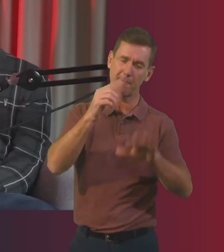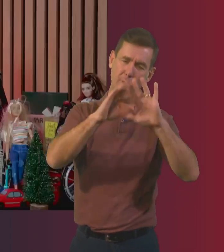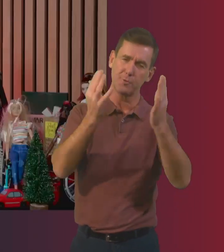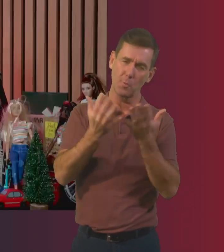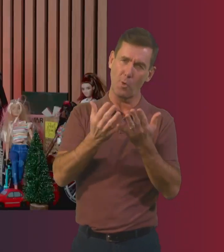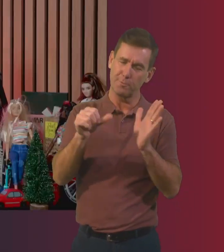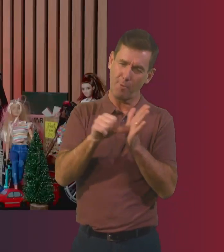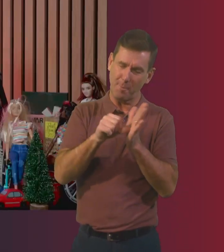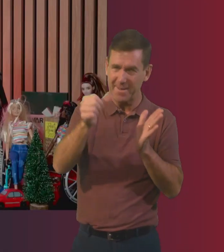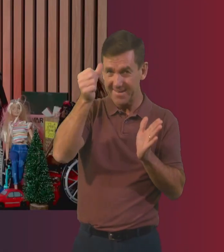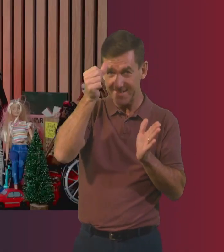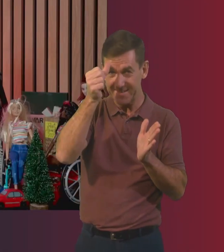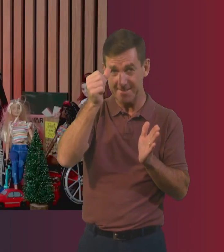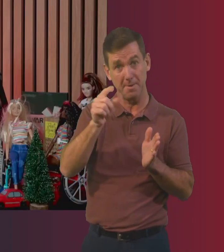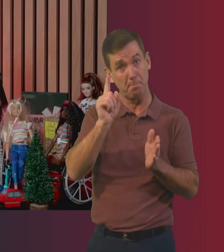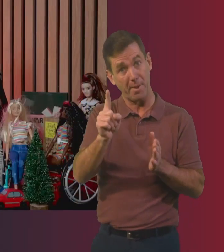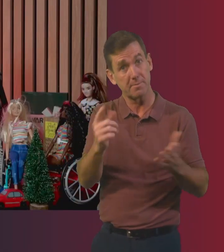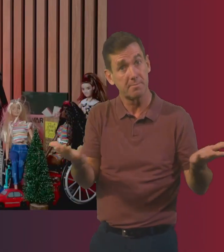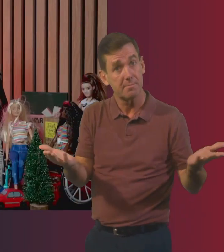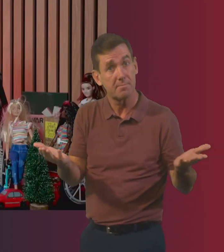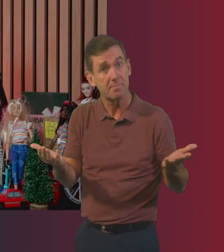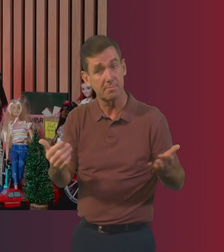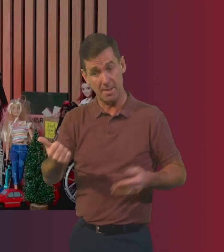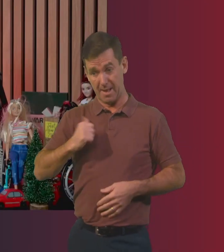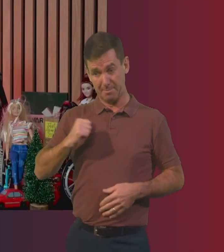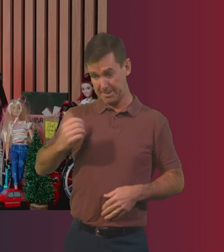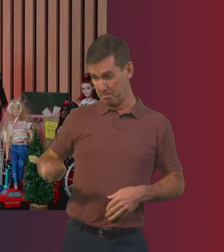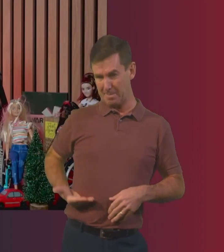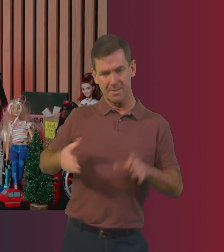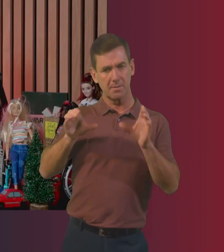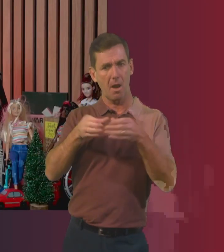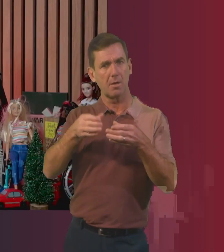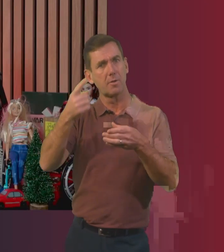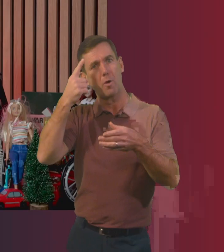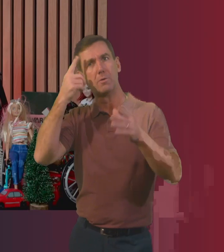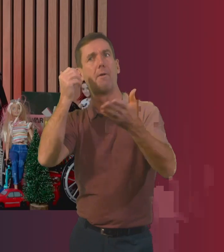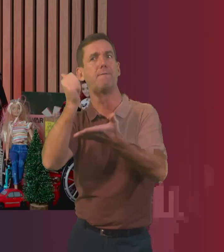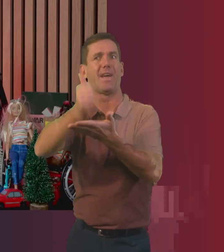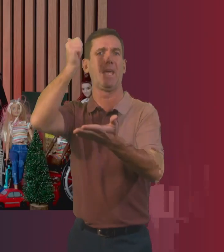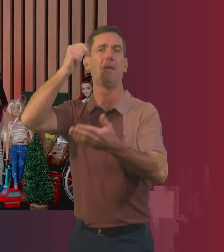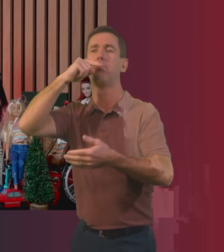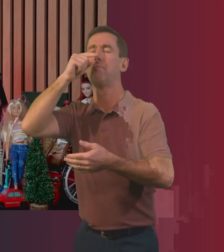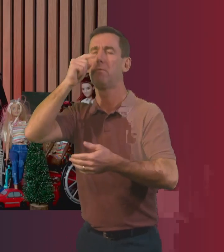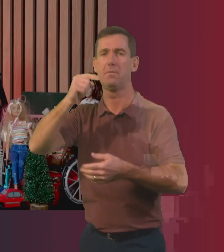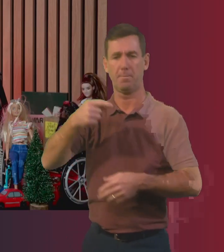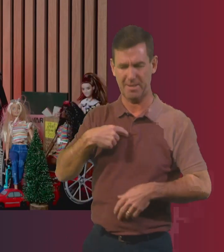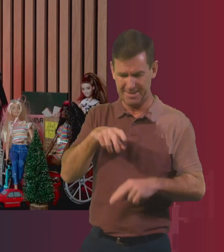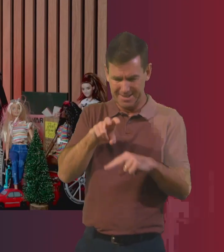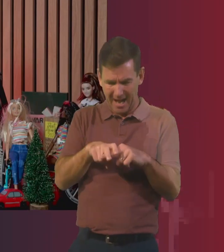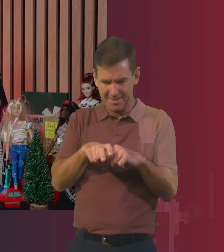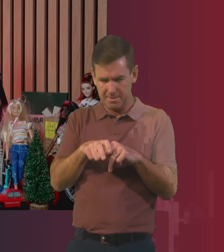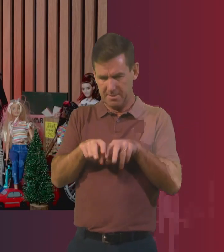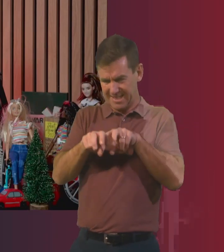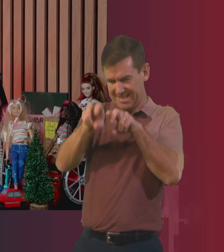say. But isn't it, I was really expecting this like lavish experience. And actually, I was actually